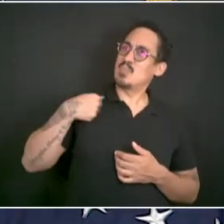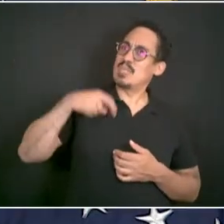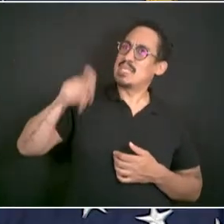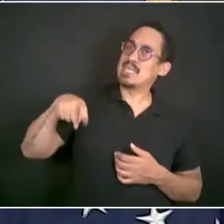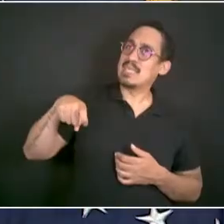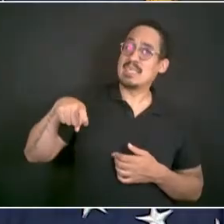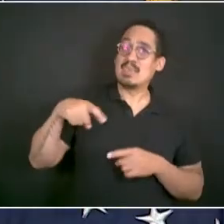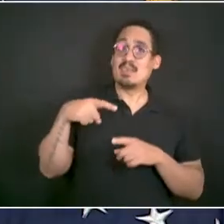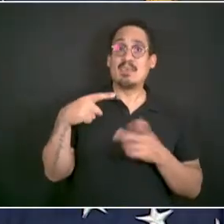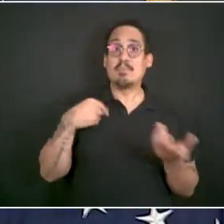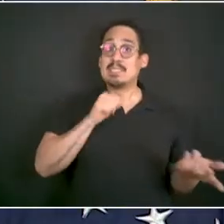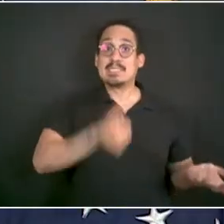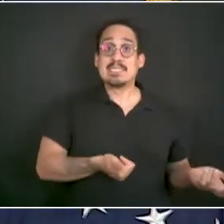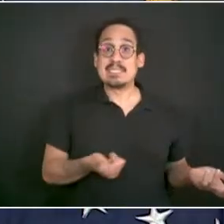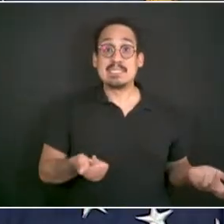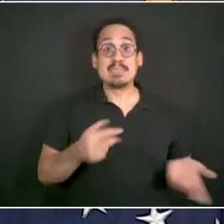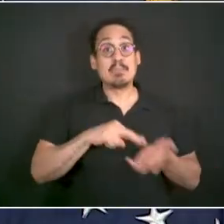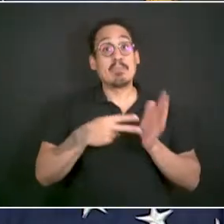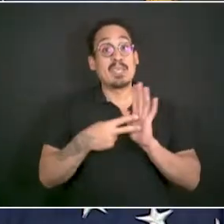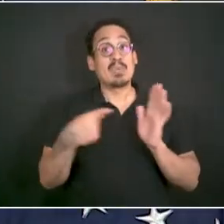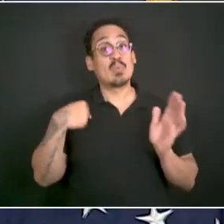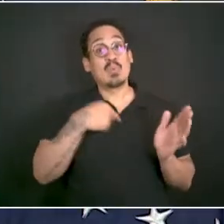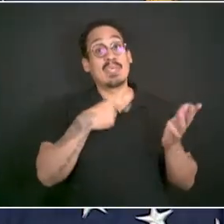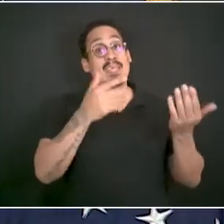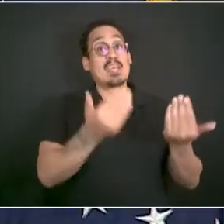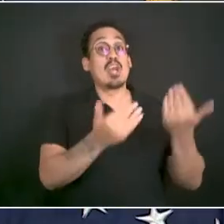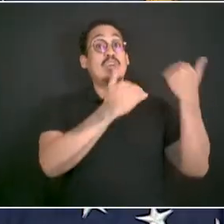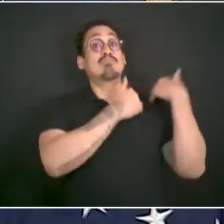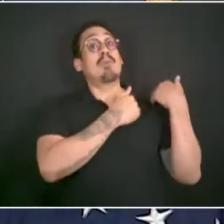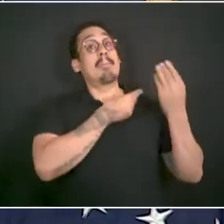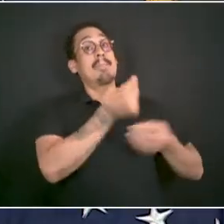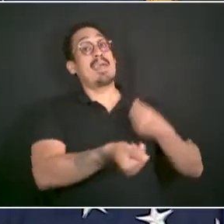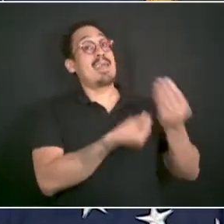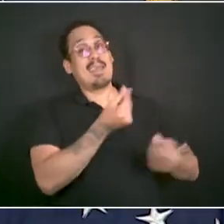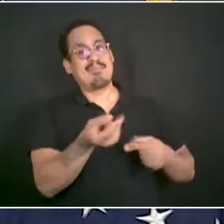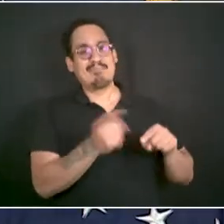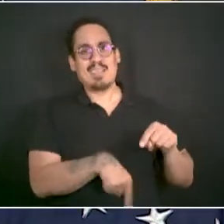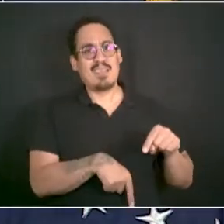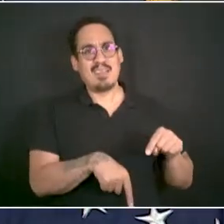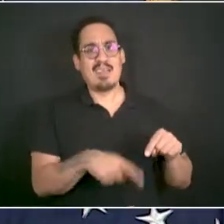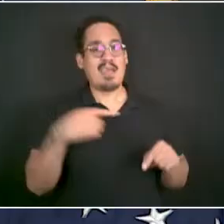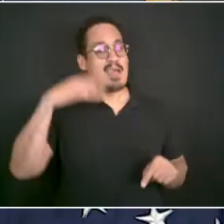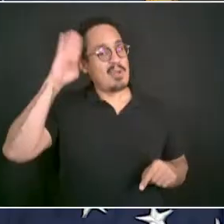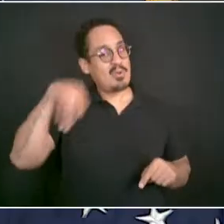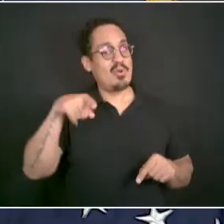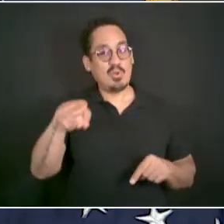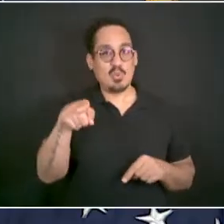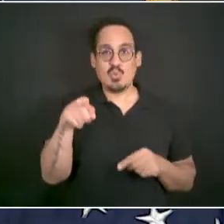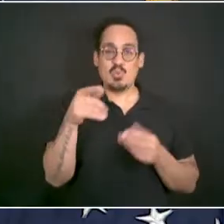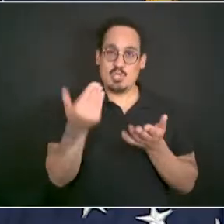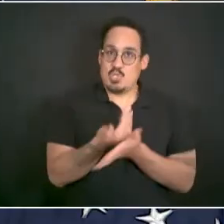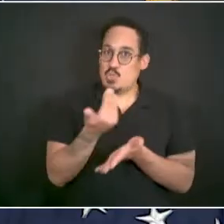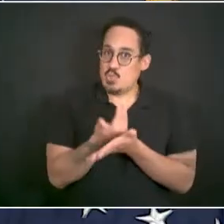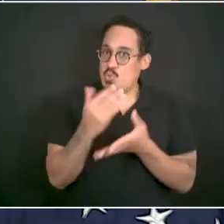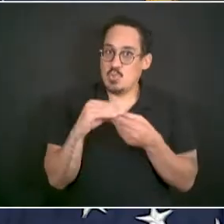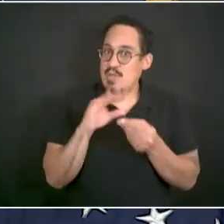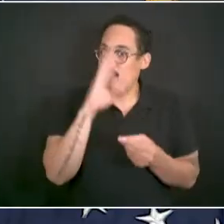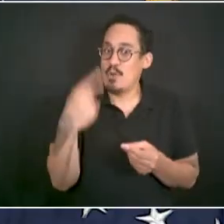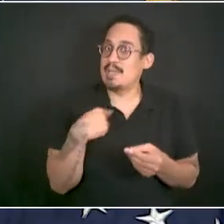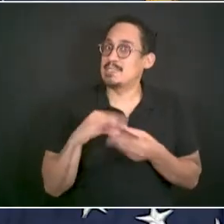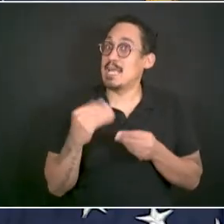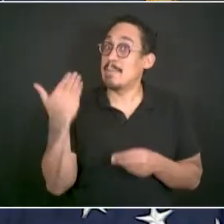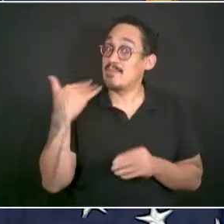up the task because I know you never heard me say this before, but I'm gonna say it for the first time to some of you may hear it. We